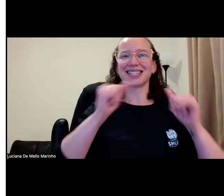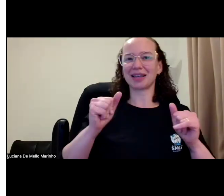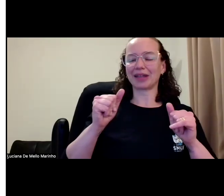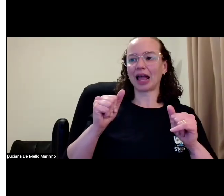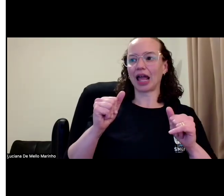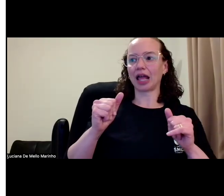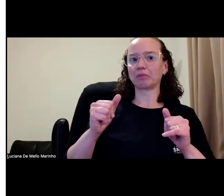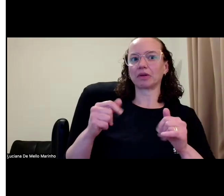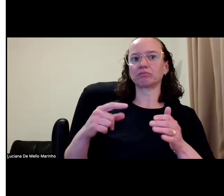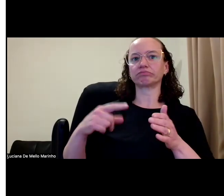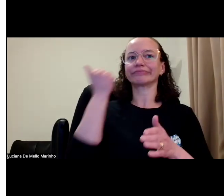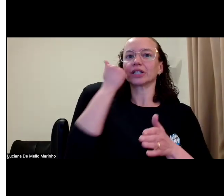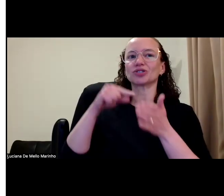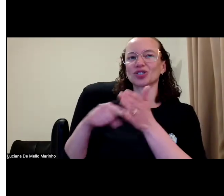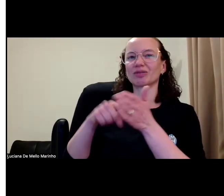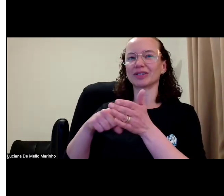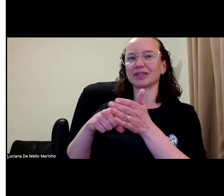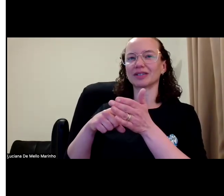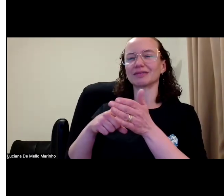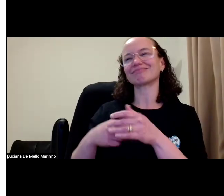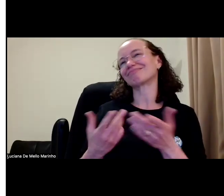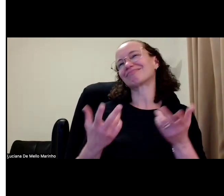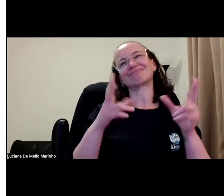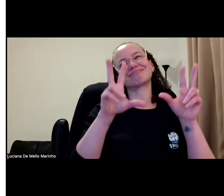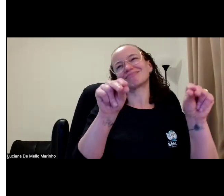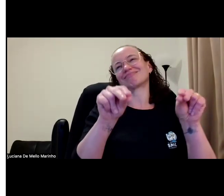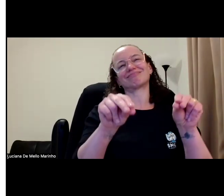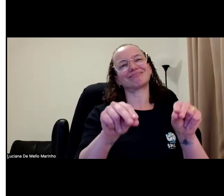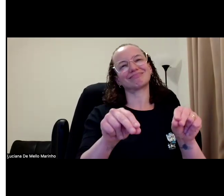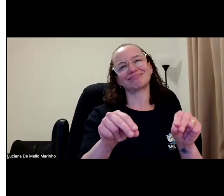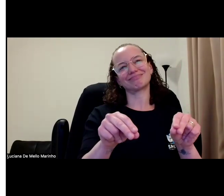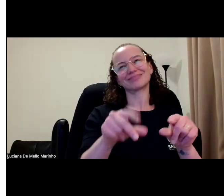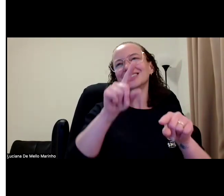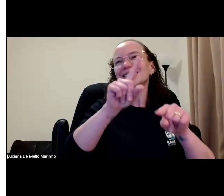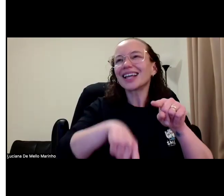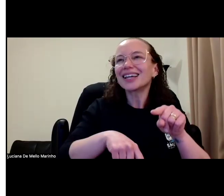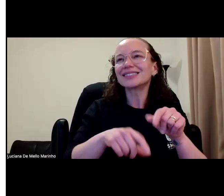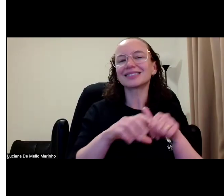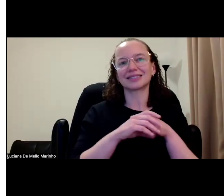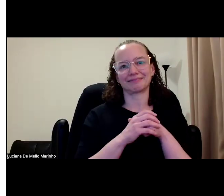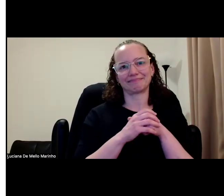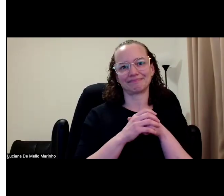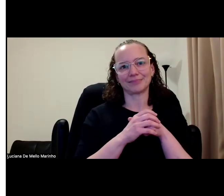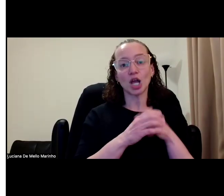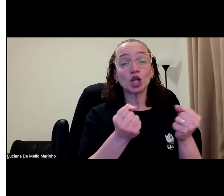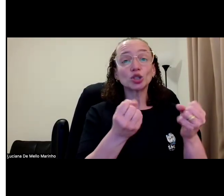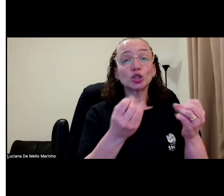see the interpreter? And at the same time, can they see what the dentist is showing? And if they